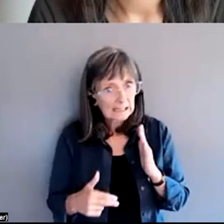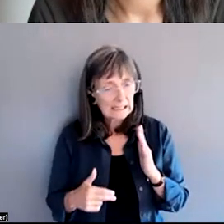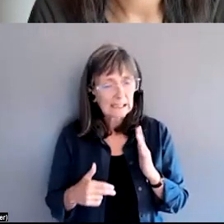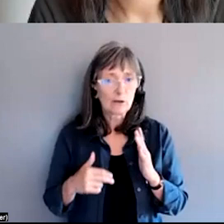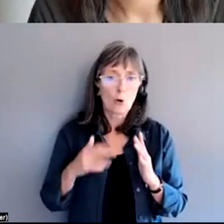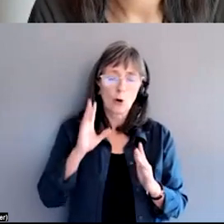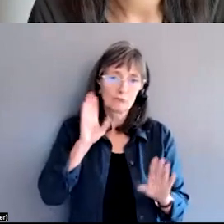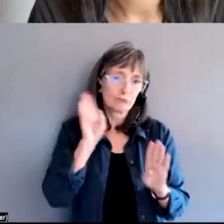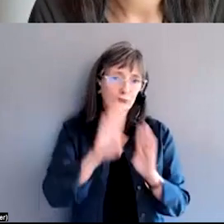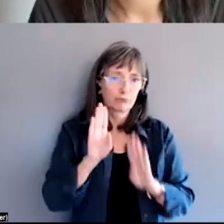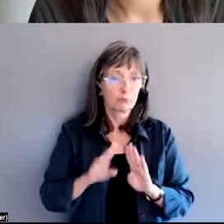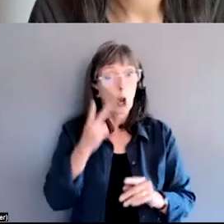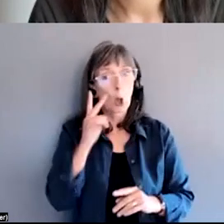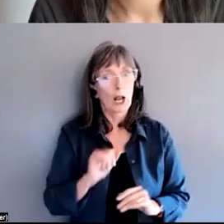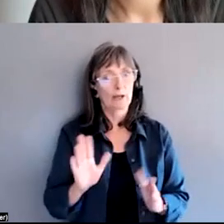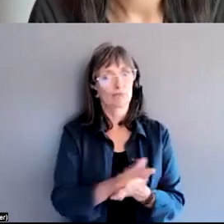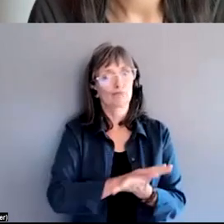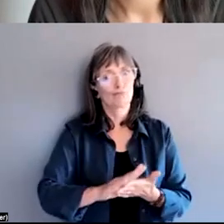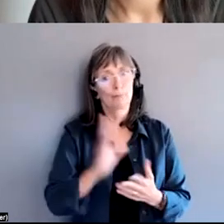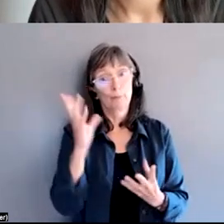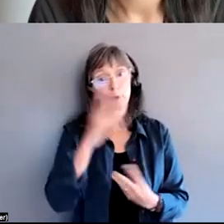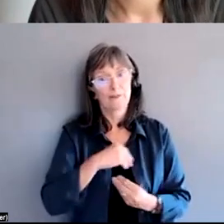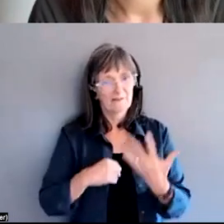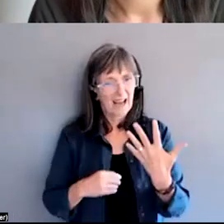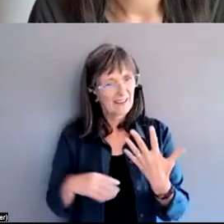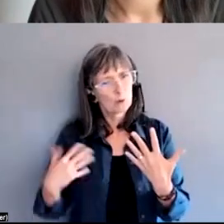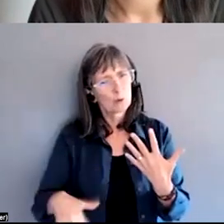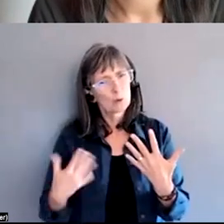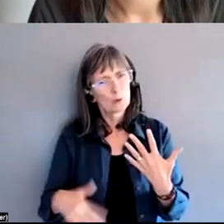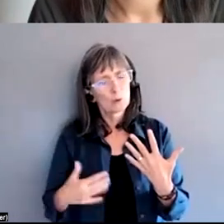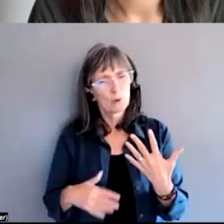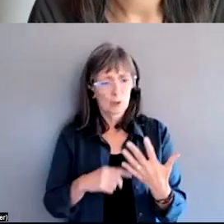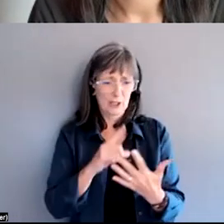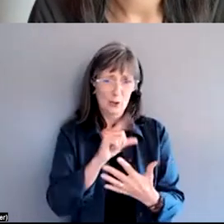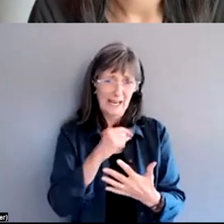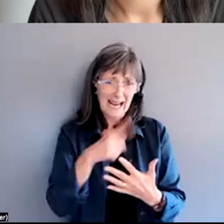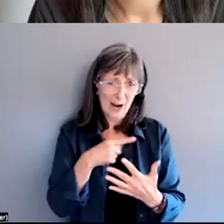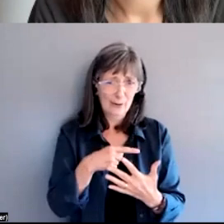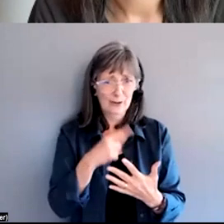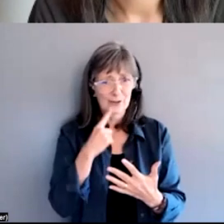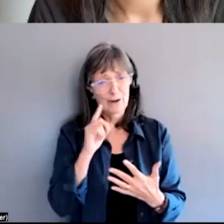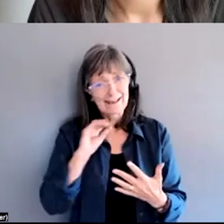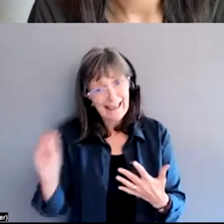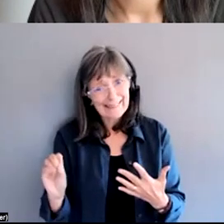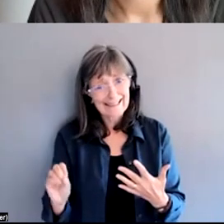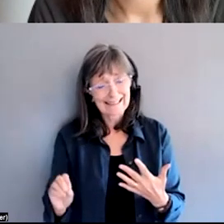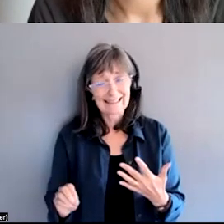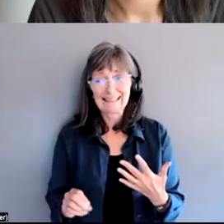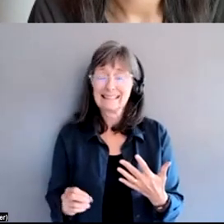that look like finished pieces. Because you don't want to spend 20 hours on something that's like not going to be